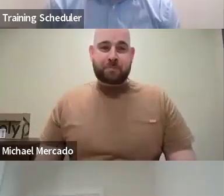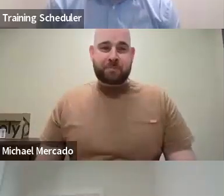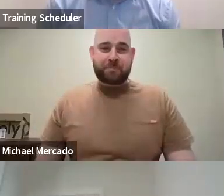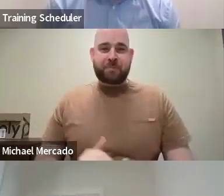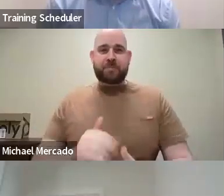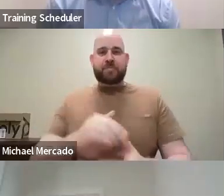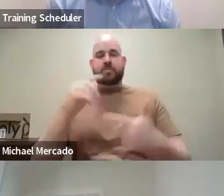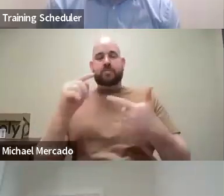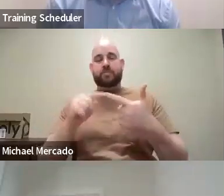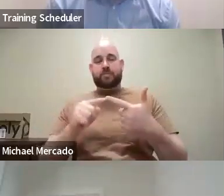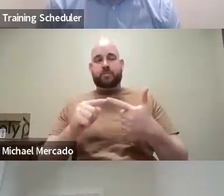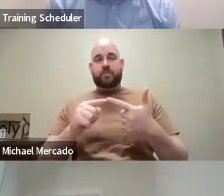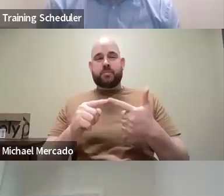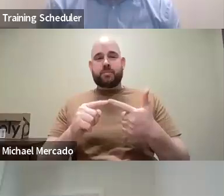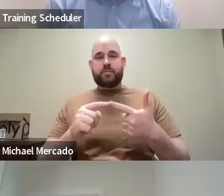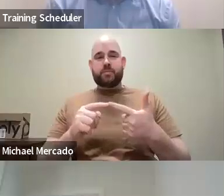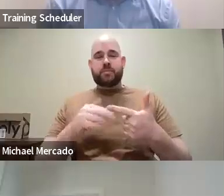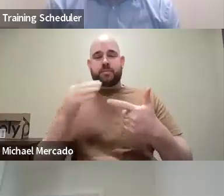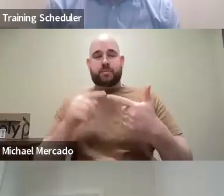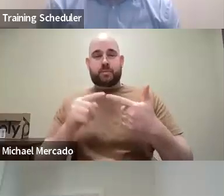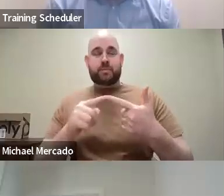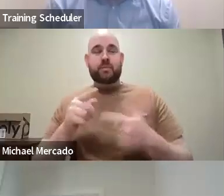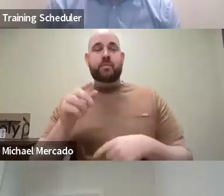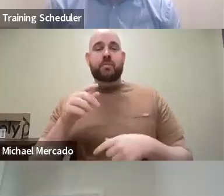we'll just say my name and then you say your